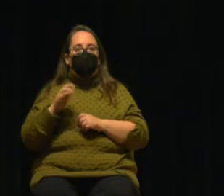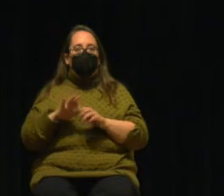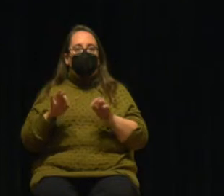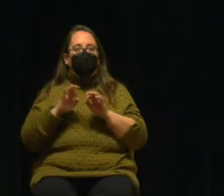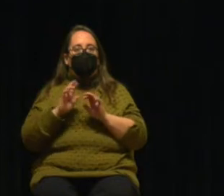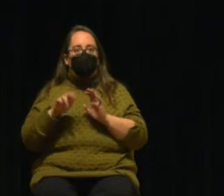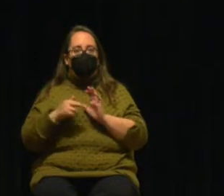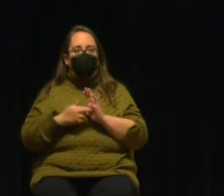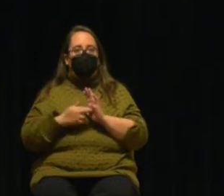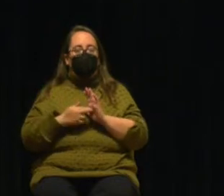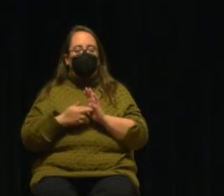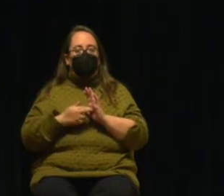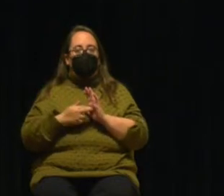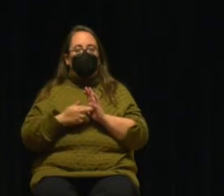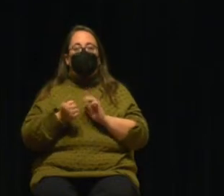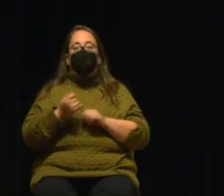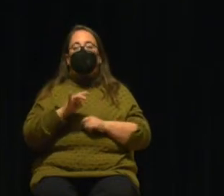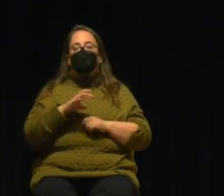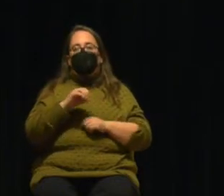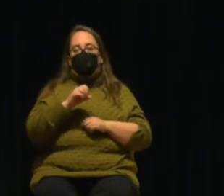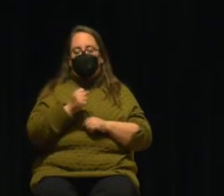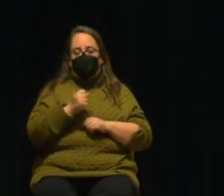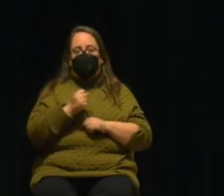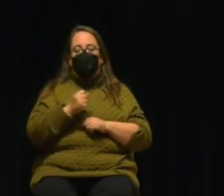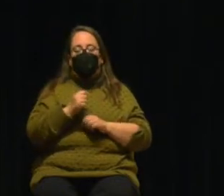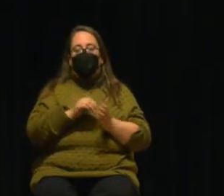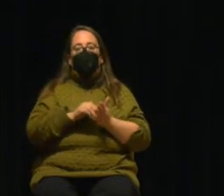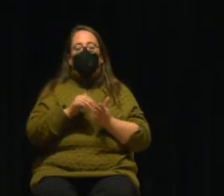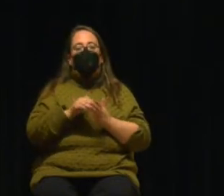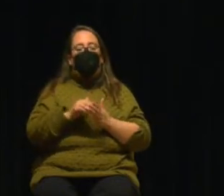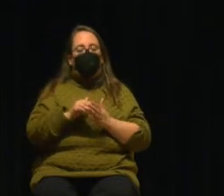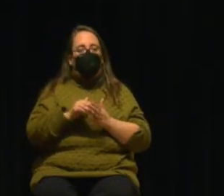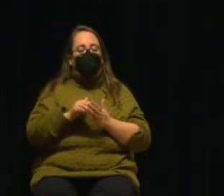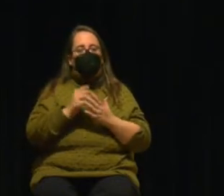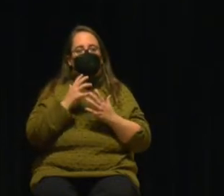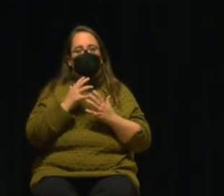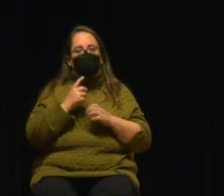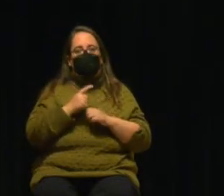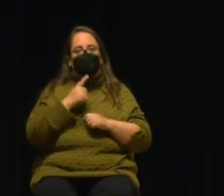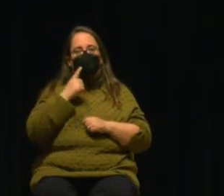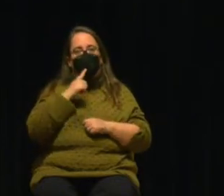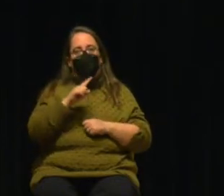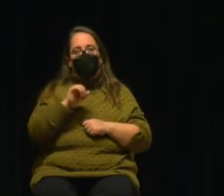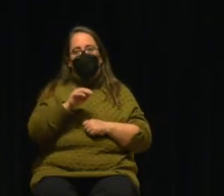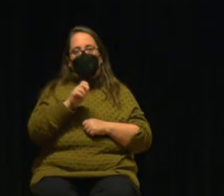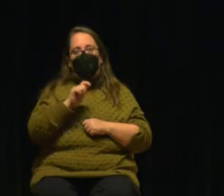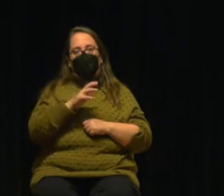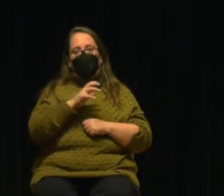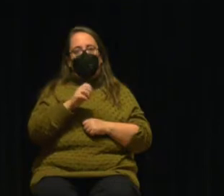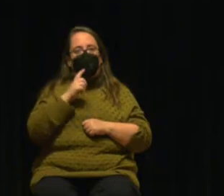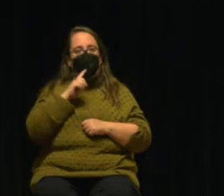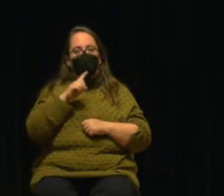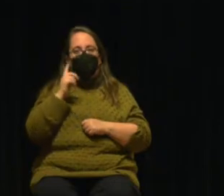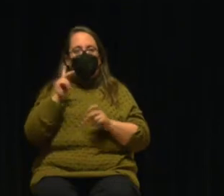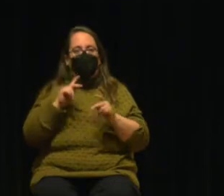role. So the 1850s were often dark days for abolitionists and for Black people in the United